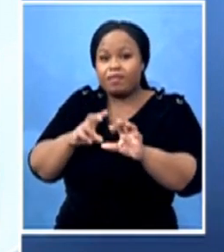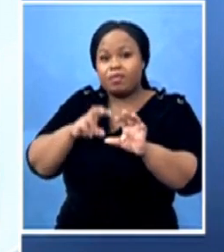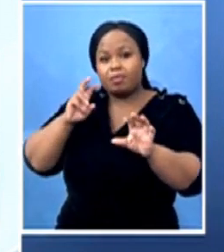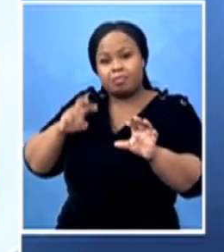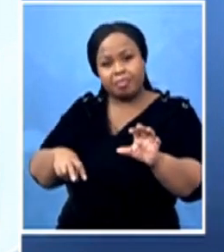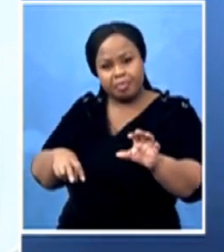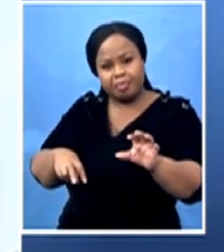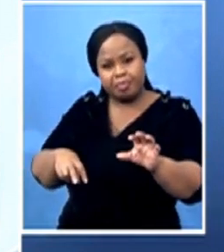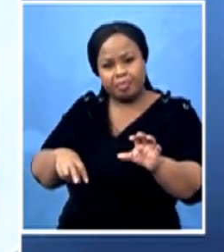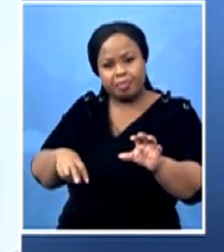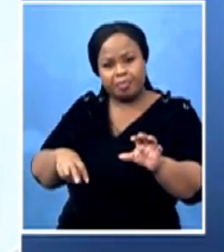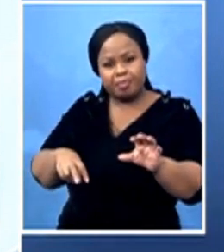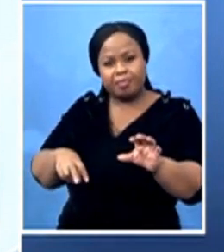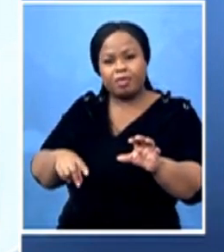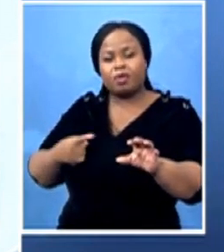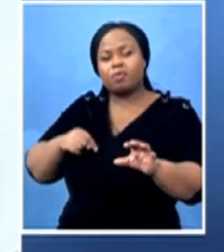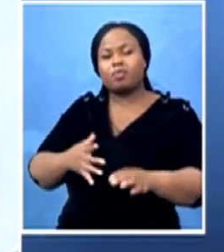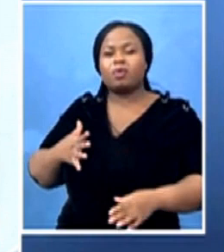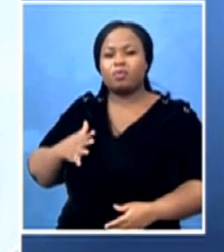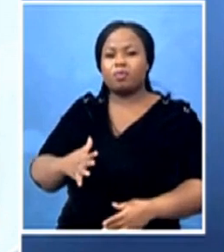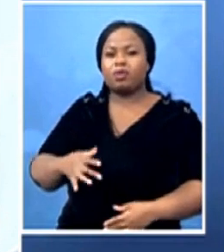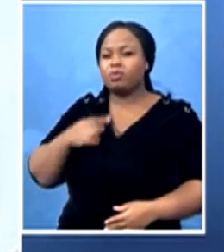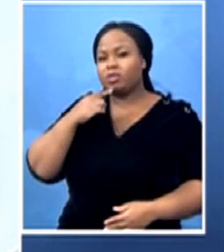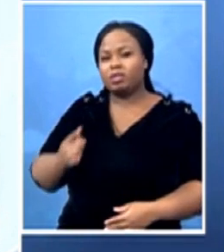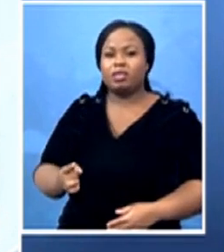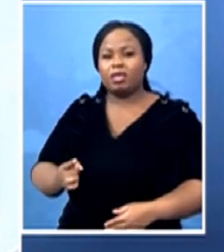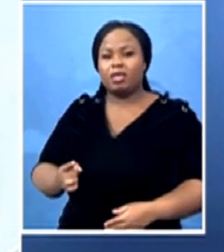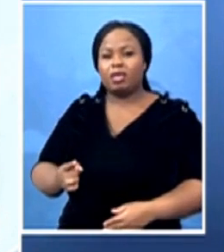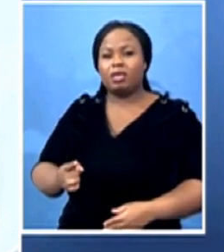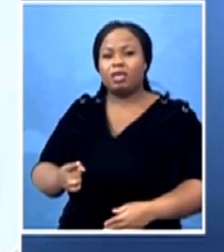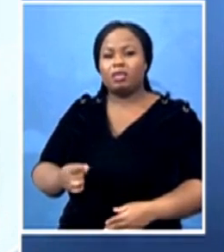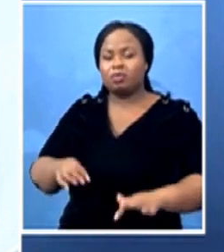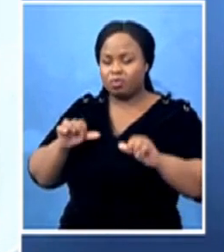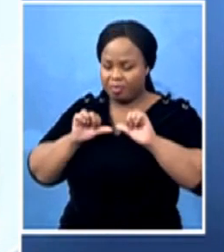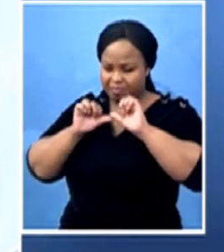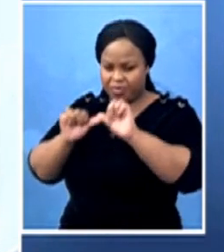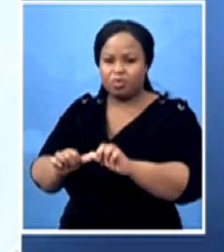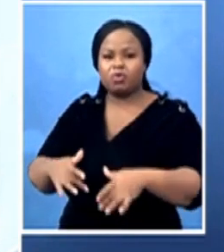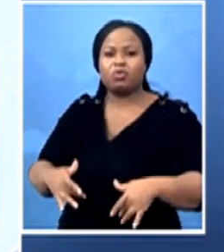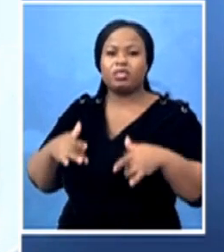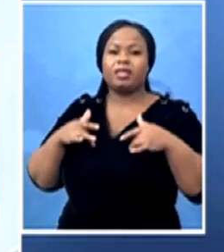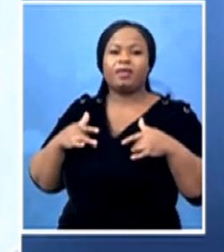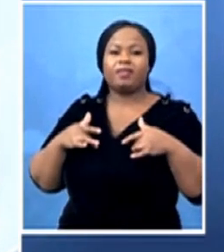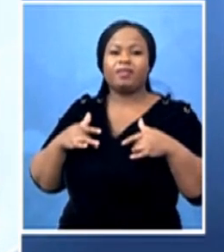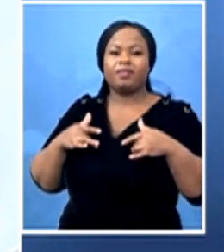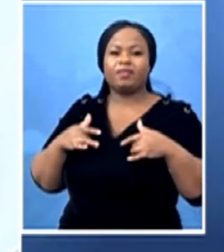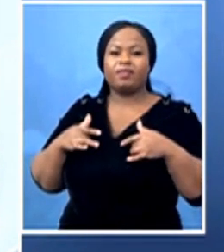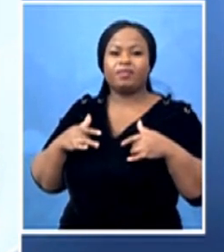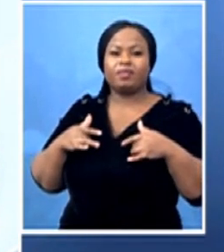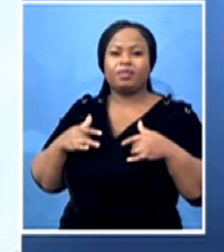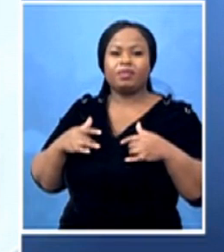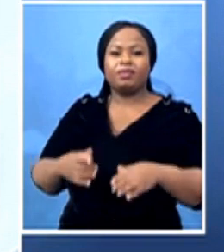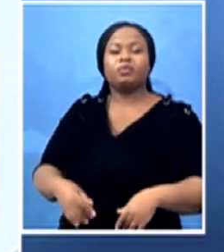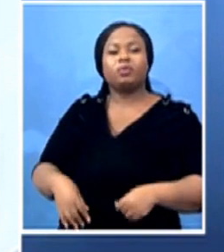say Pila Morena, Repilele, Pila Morena, as a living example, not only of your